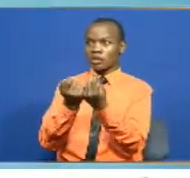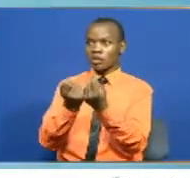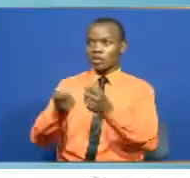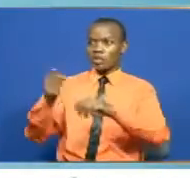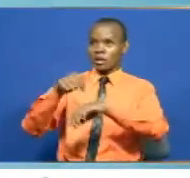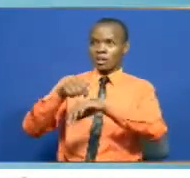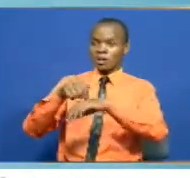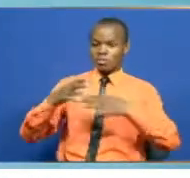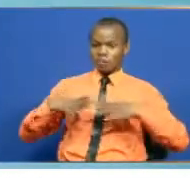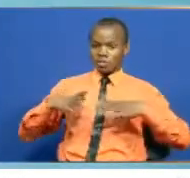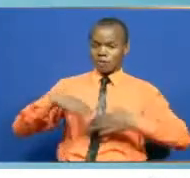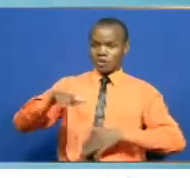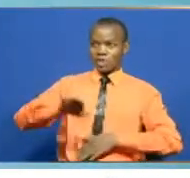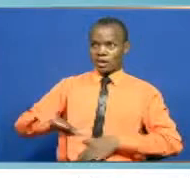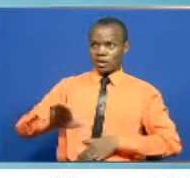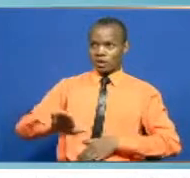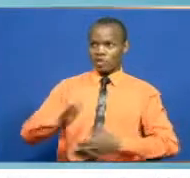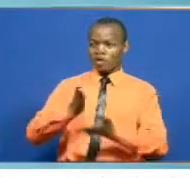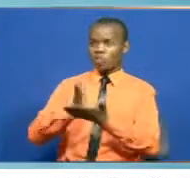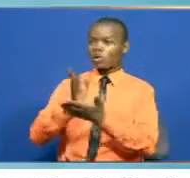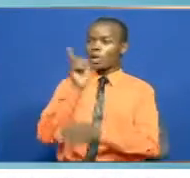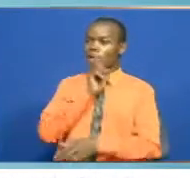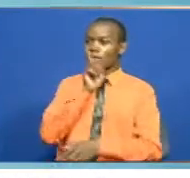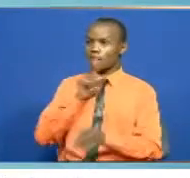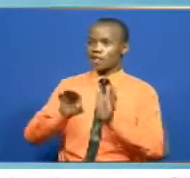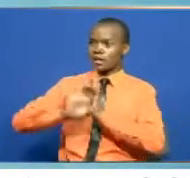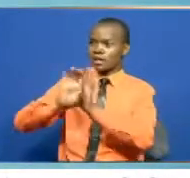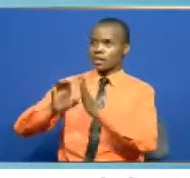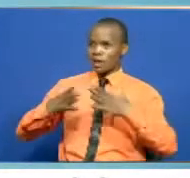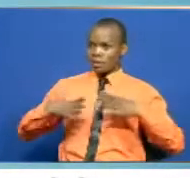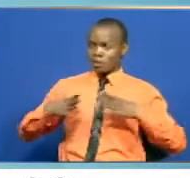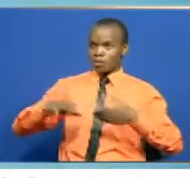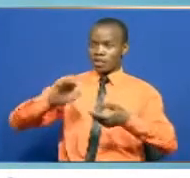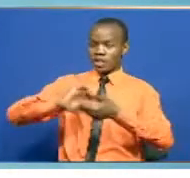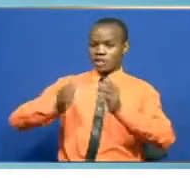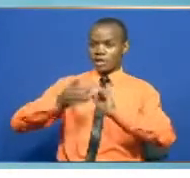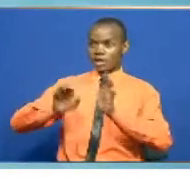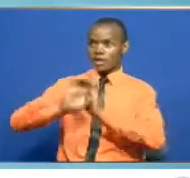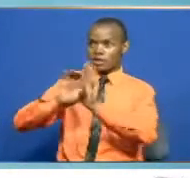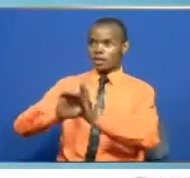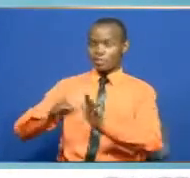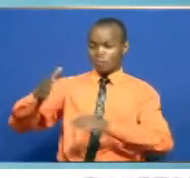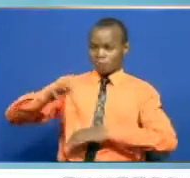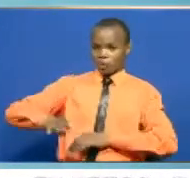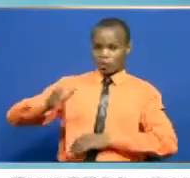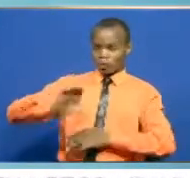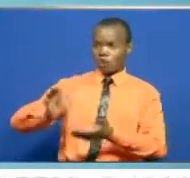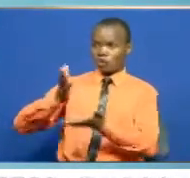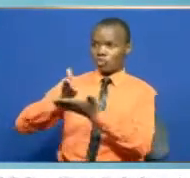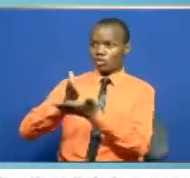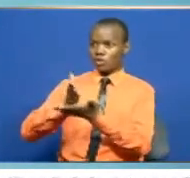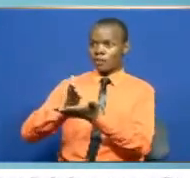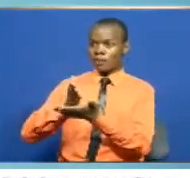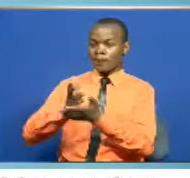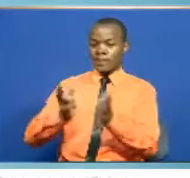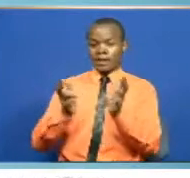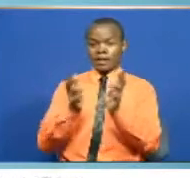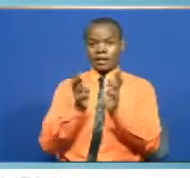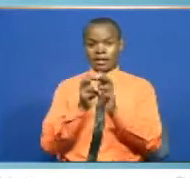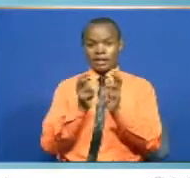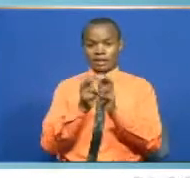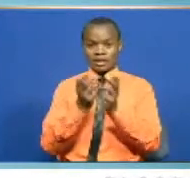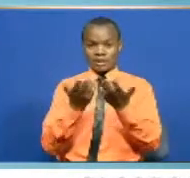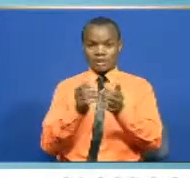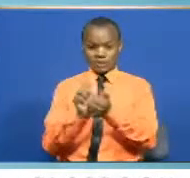me. So it's been a tough hustle, especially for athletes. Like for example, like basketball is a really like up tempo and